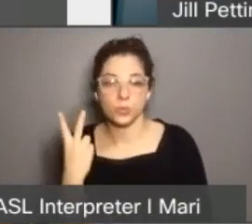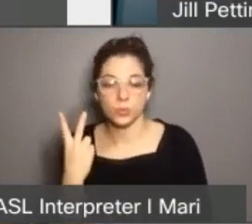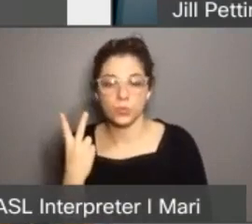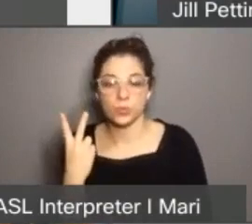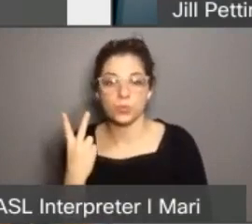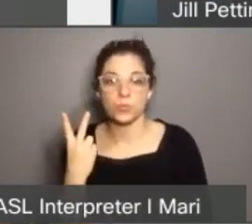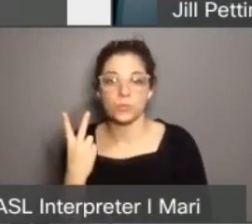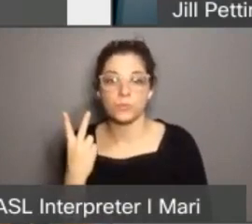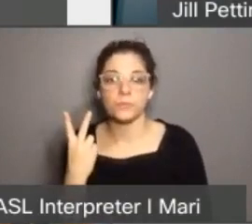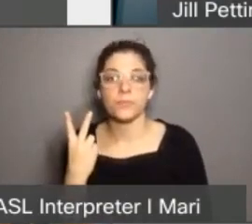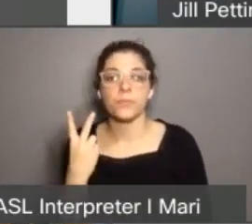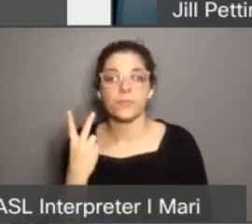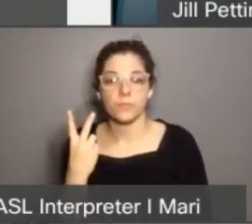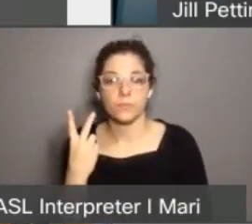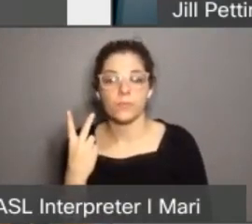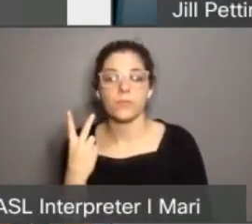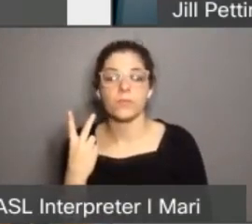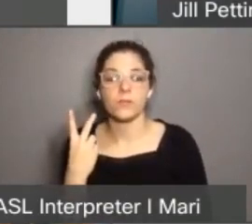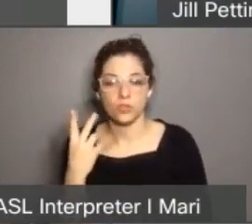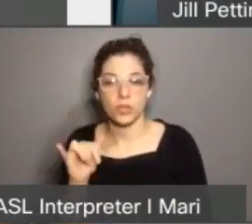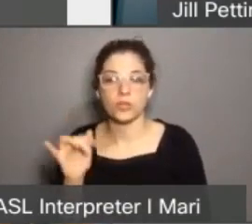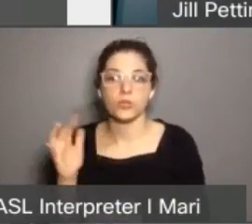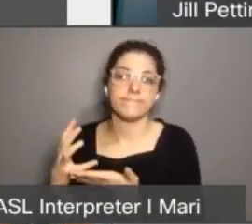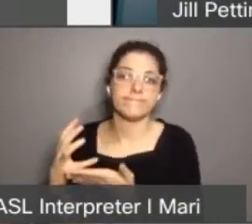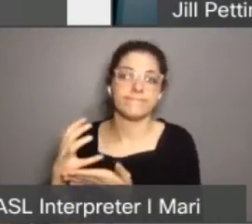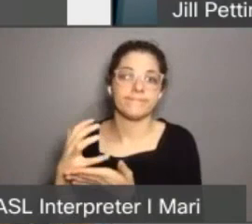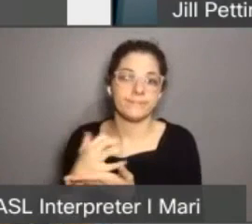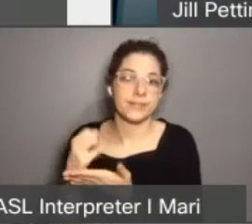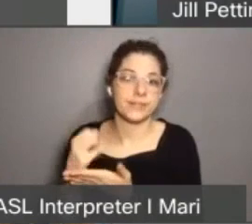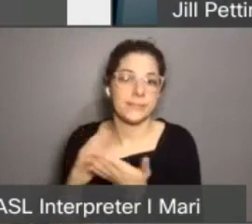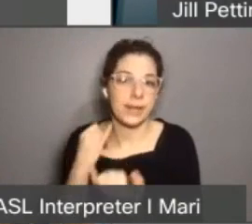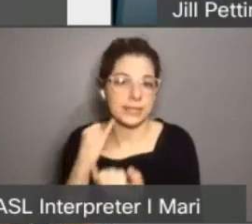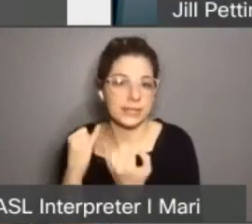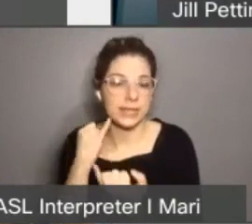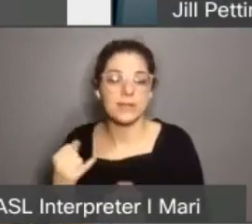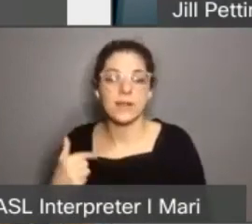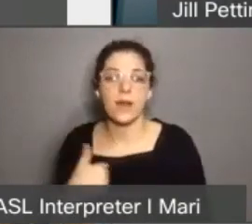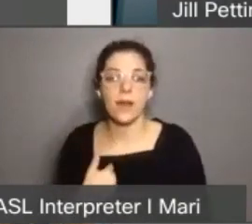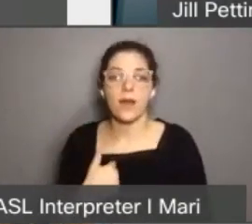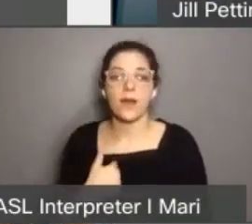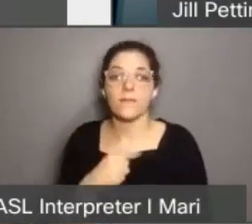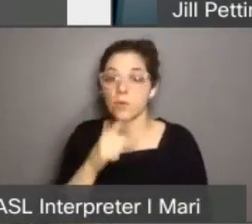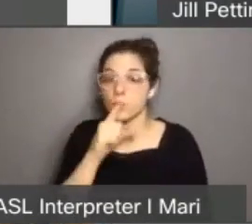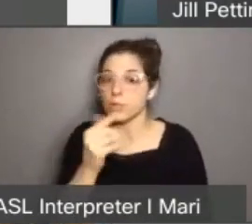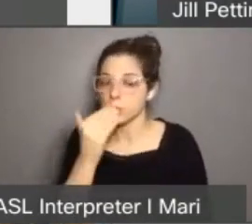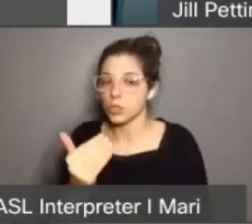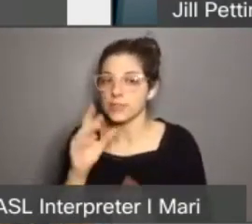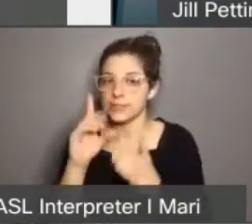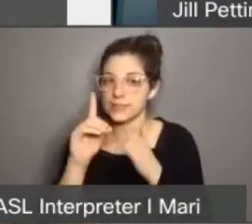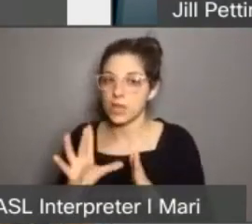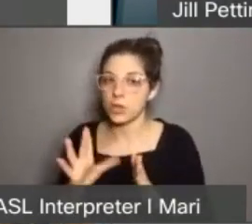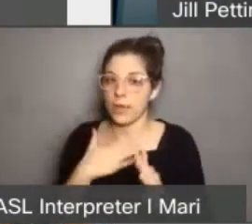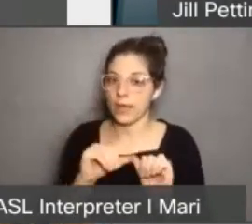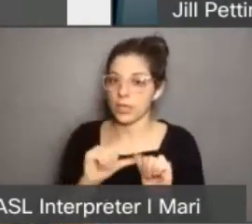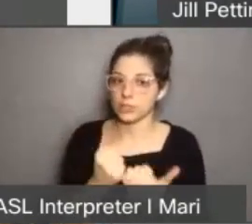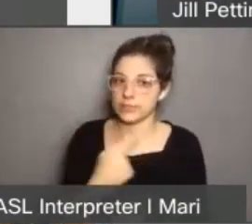where looking to solicit some ideas. And I have, a really good designer at my